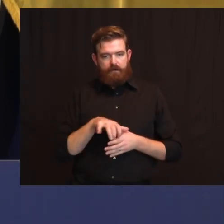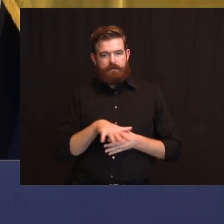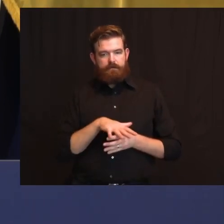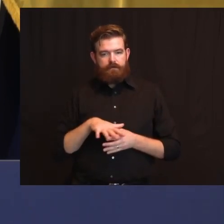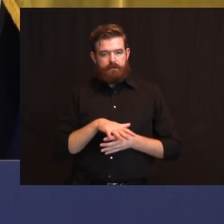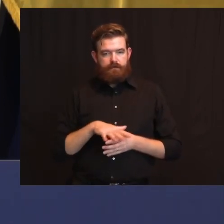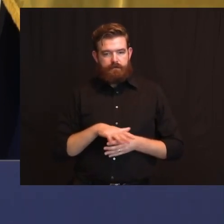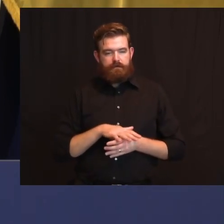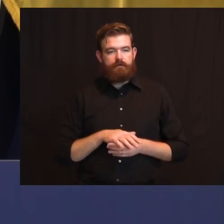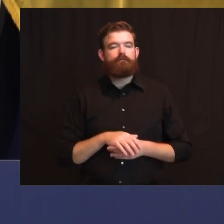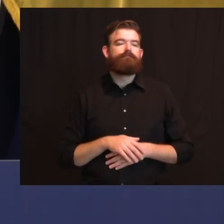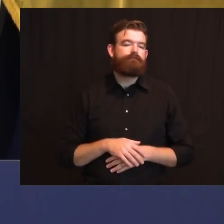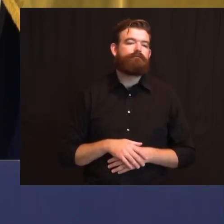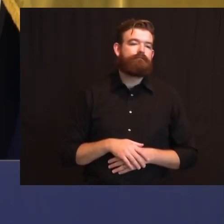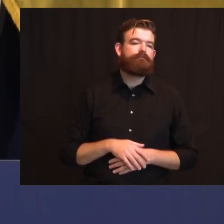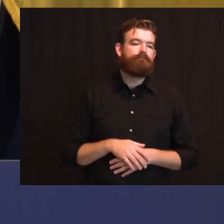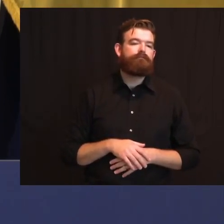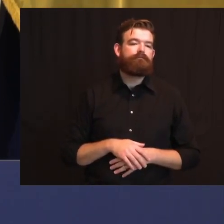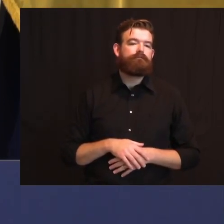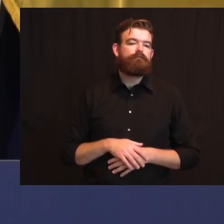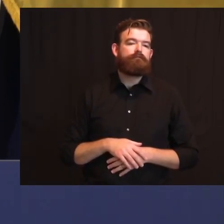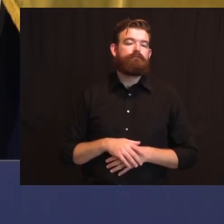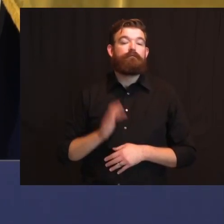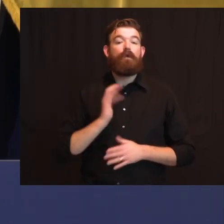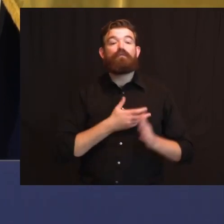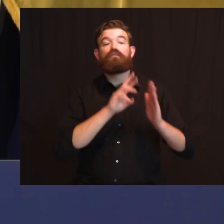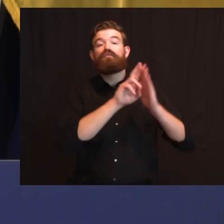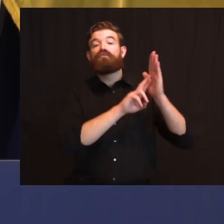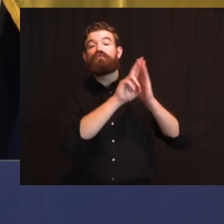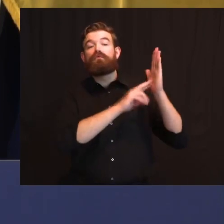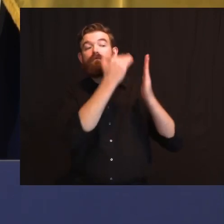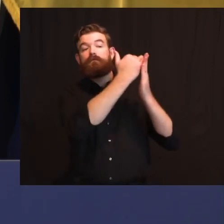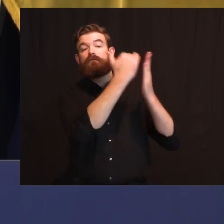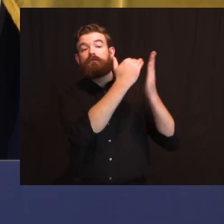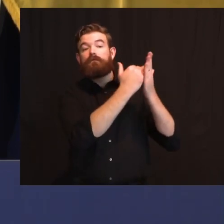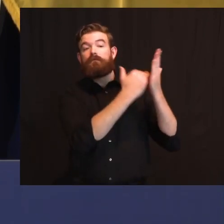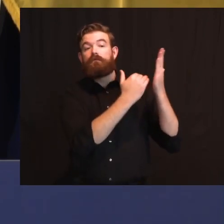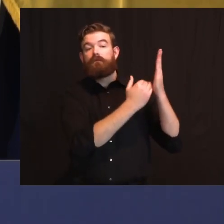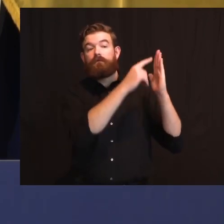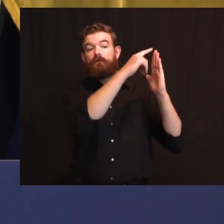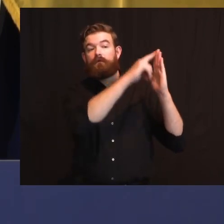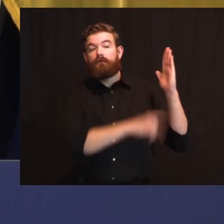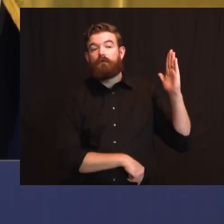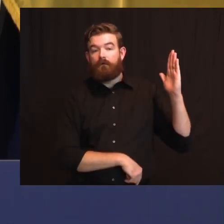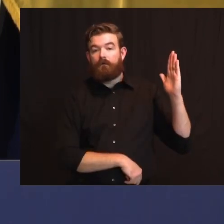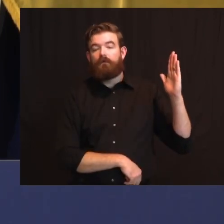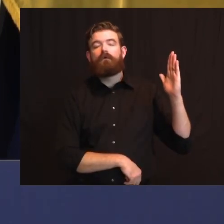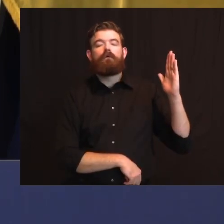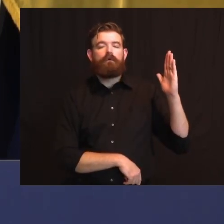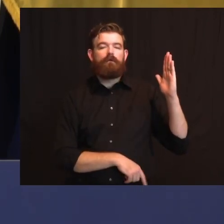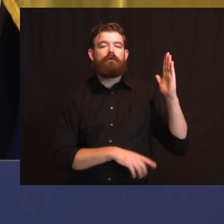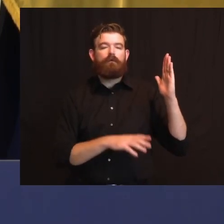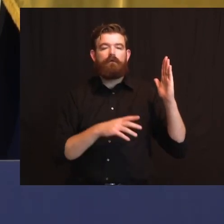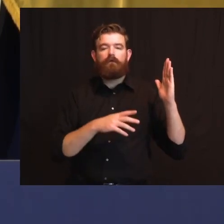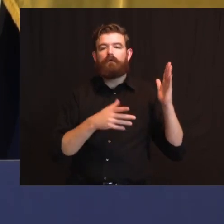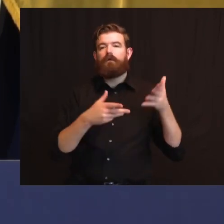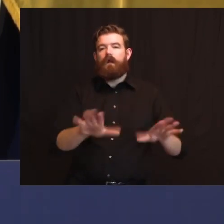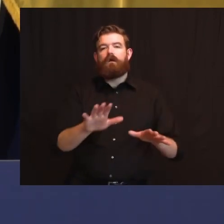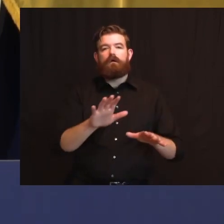happens, this is what you should do depending on the environment in which that school is located. Judy, anything you want to add to that? Or